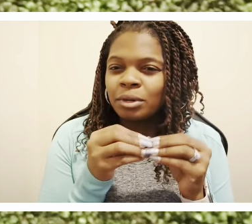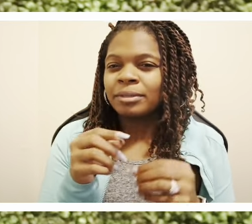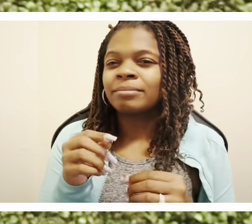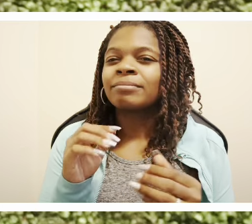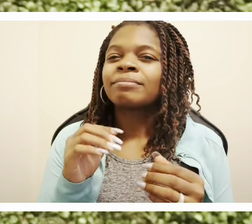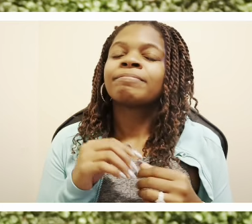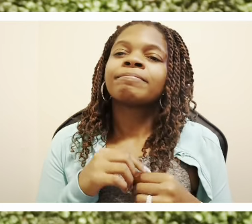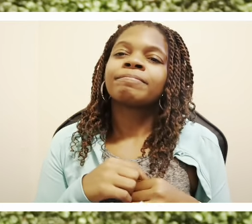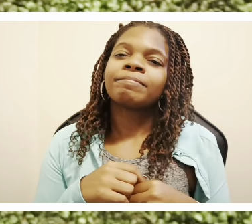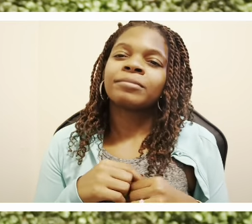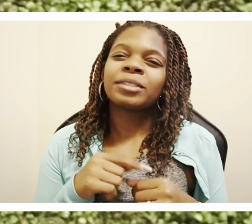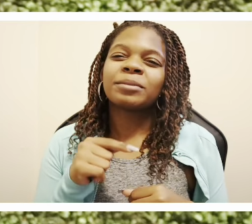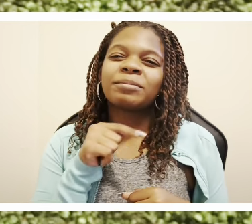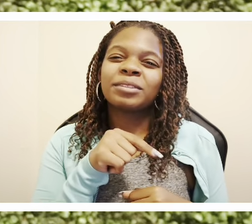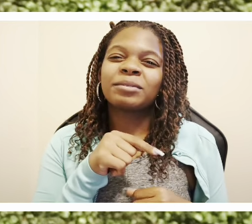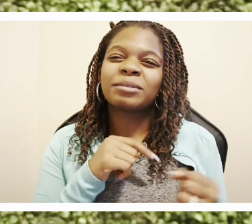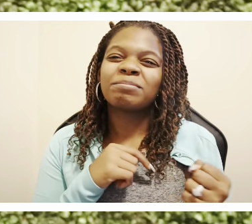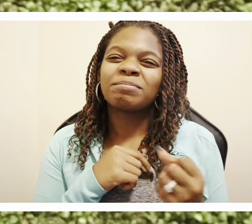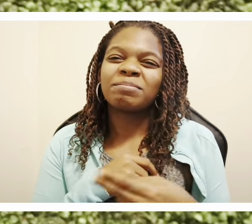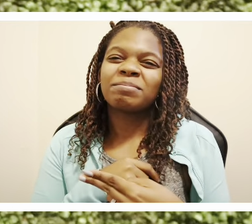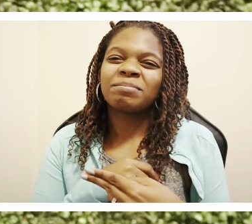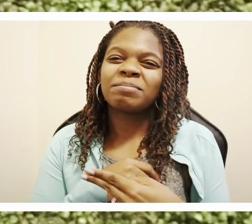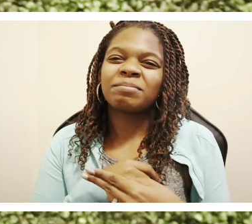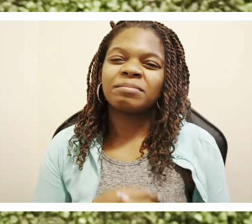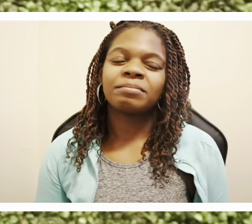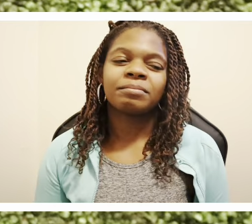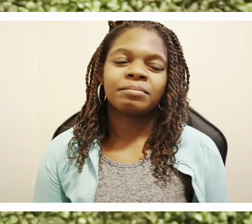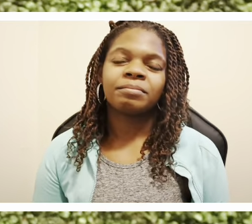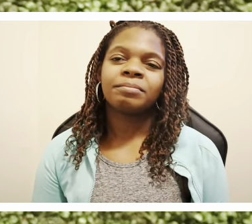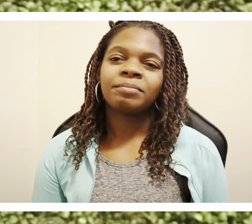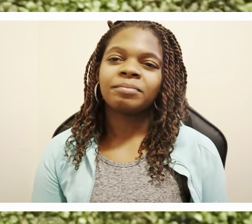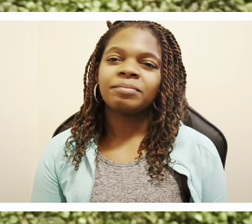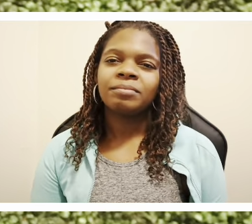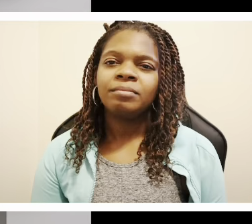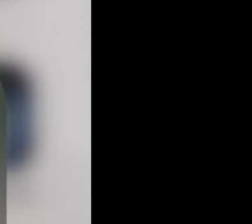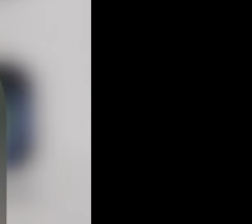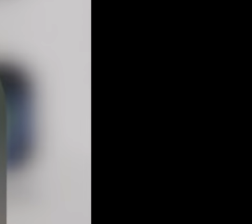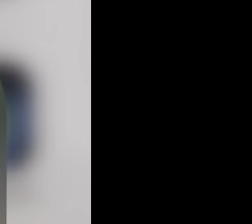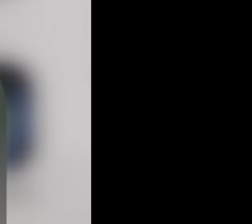bit more data when it comes to that than the Fitbit.